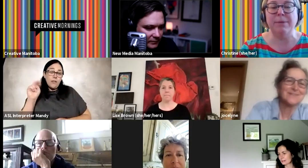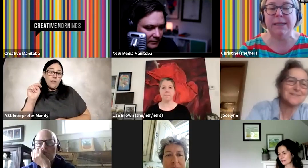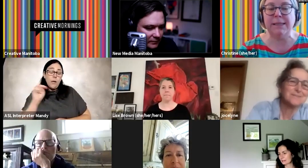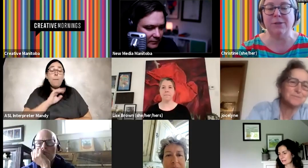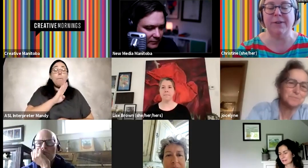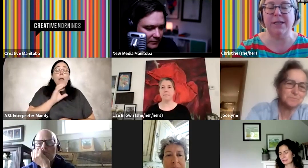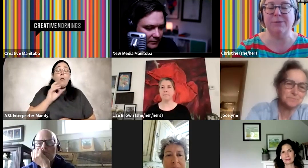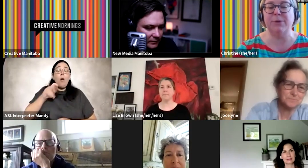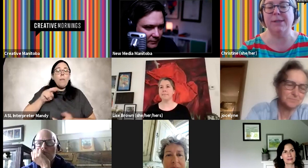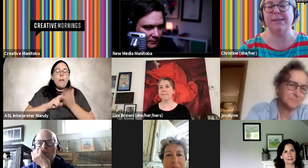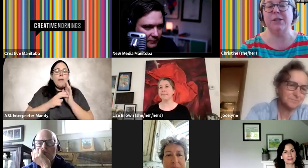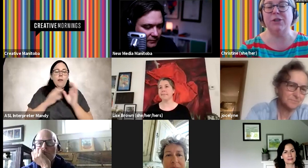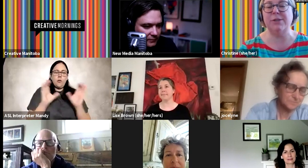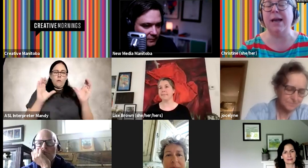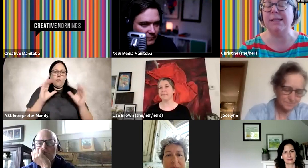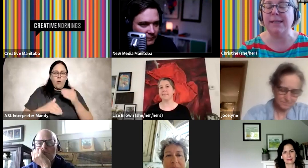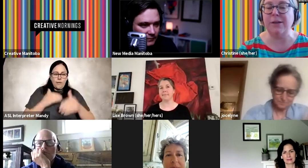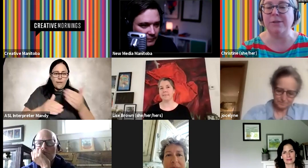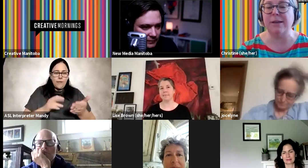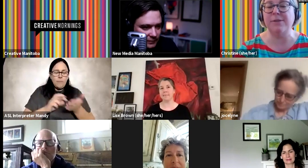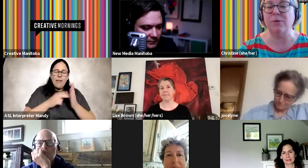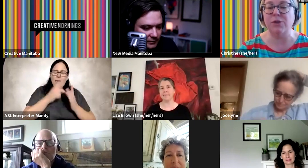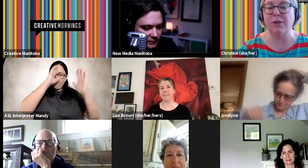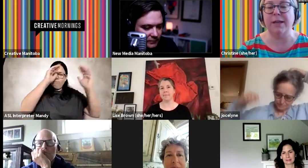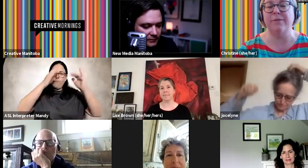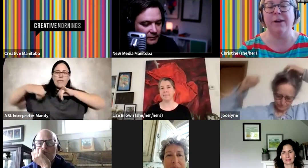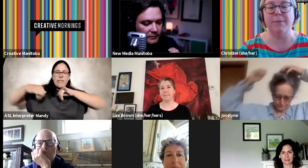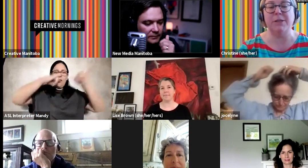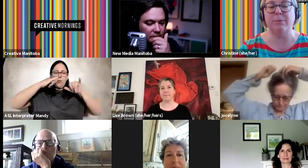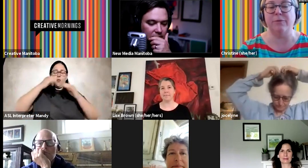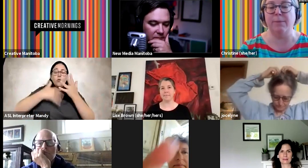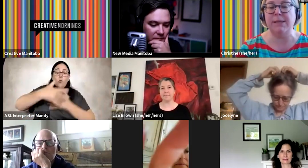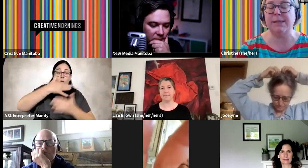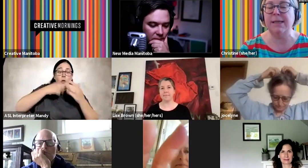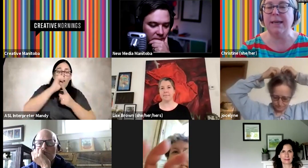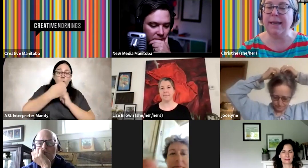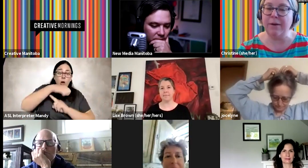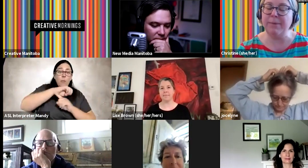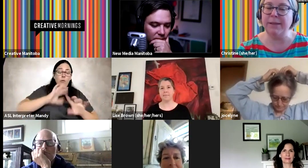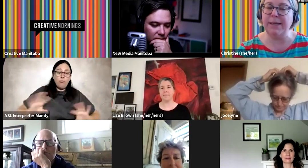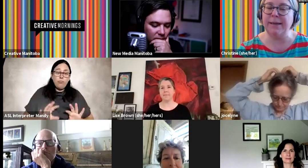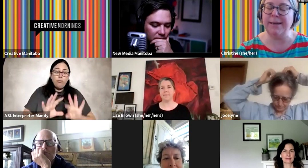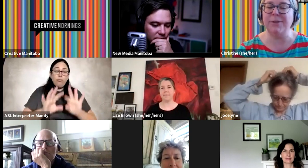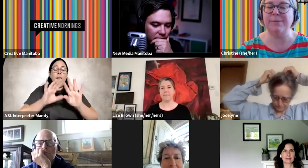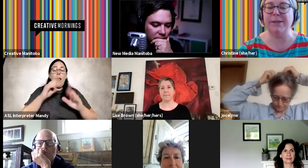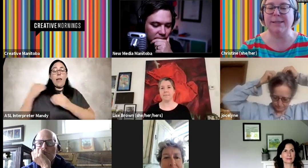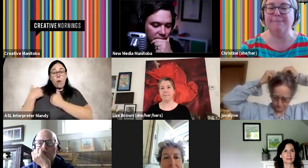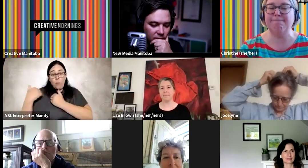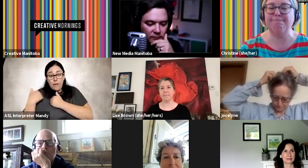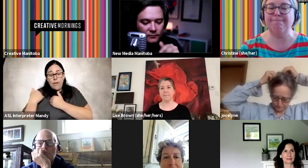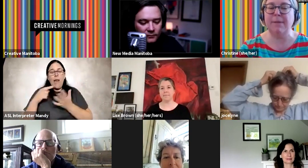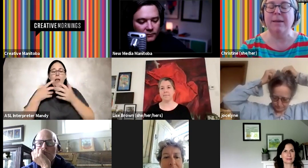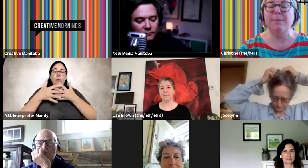they complete a certification process that ensures high standards of social and environmental performance, accountability, and